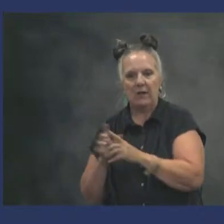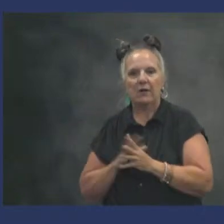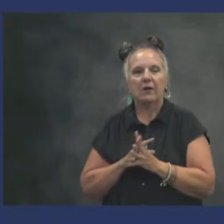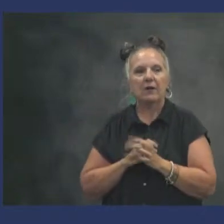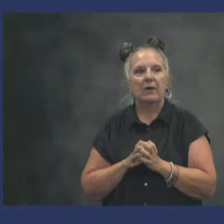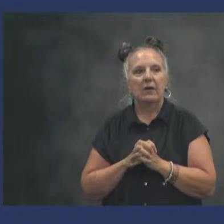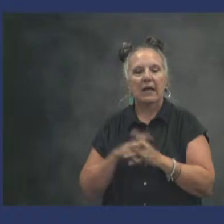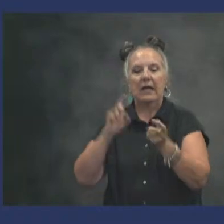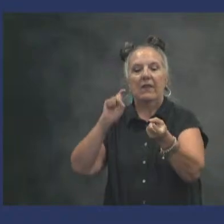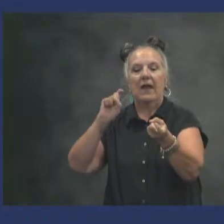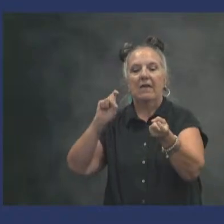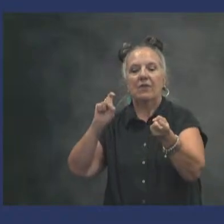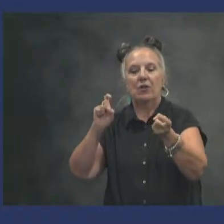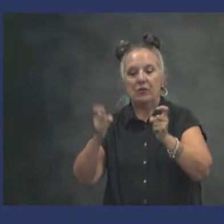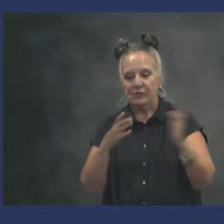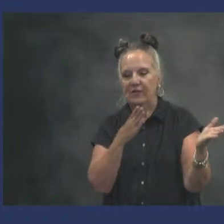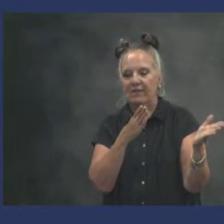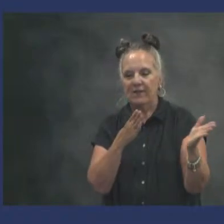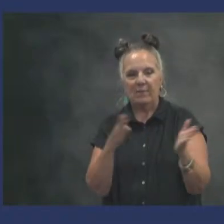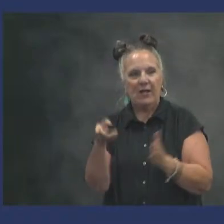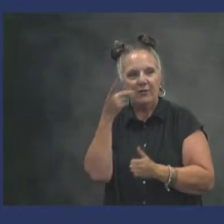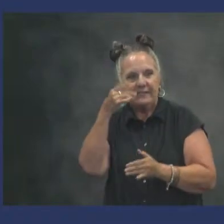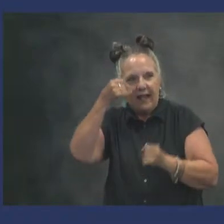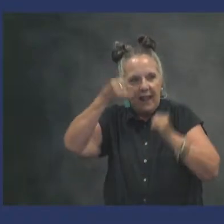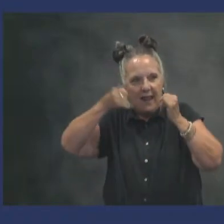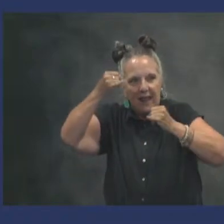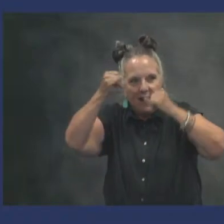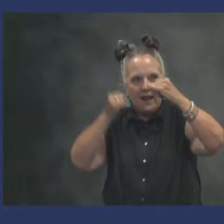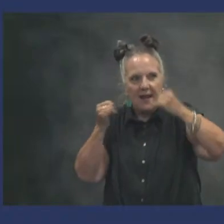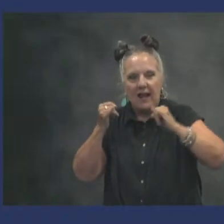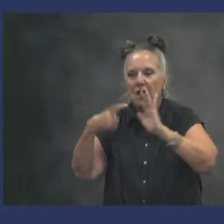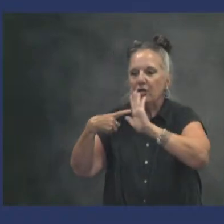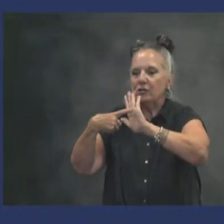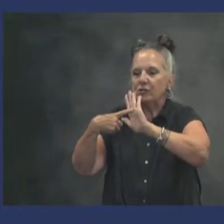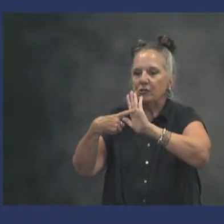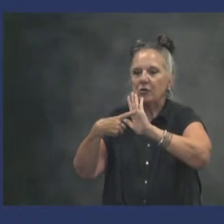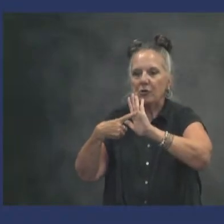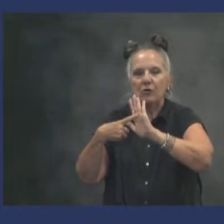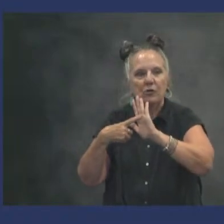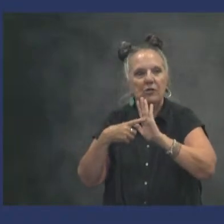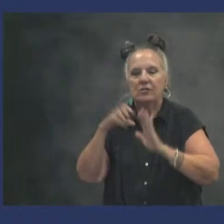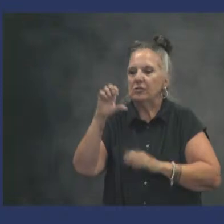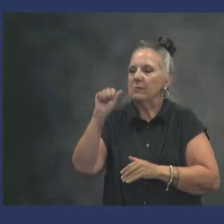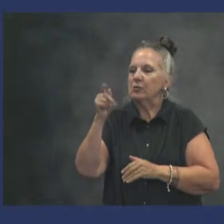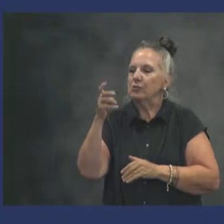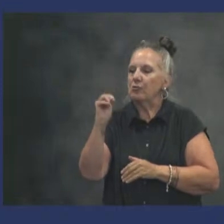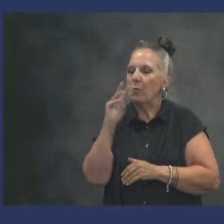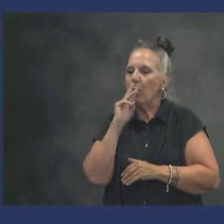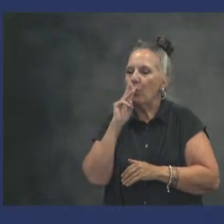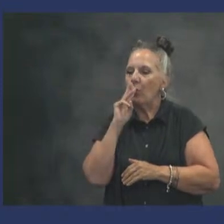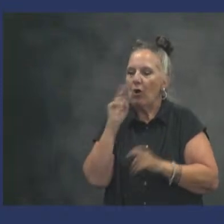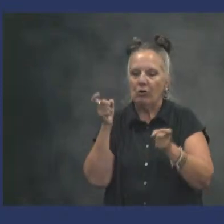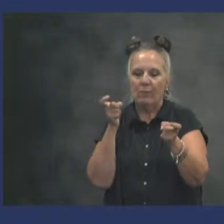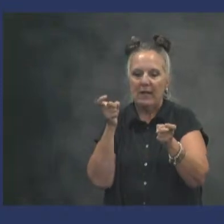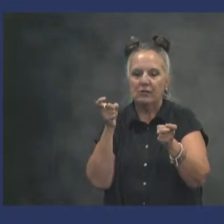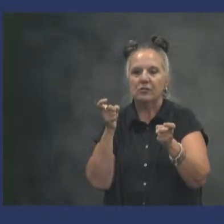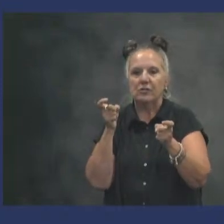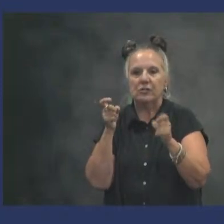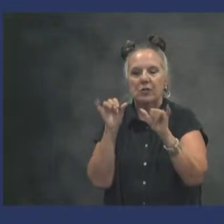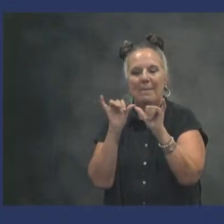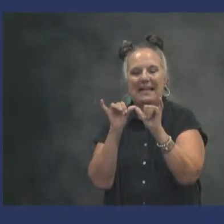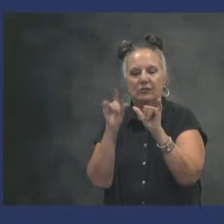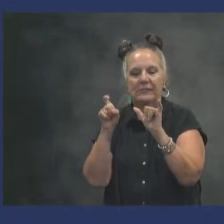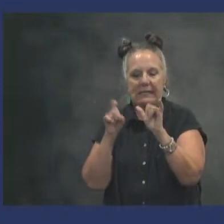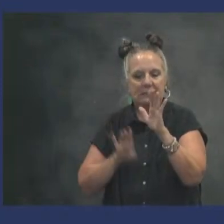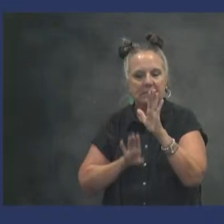The evolution of this plan, you can see some line work on there that reflects some grading and some stormwater management, so we've introduced some engineering